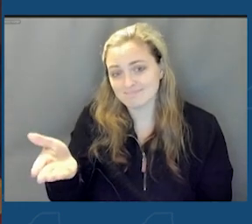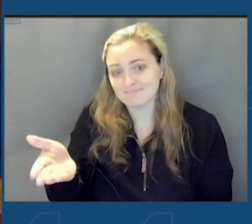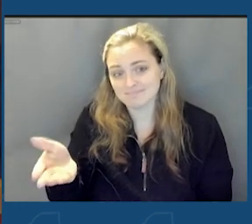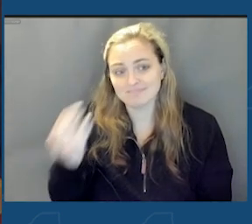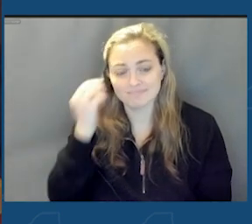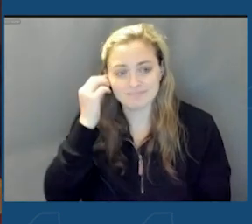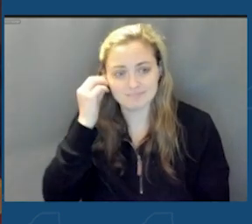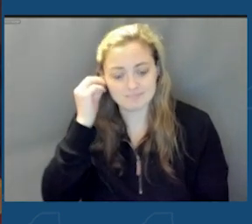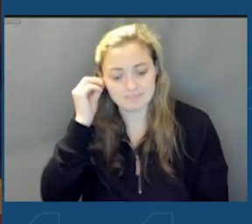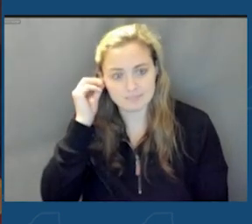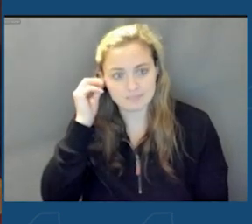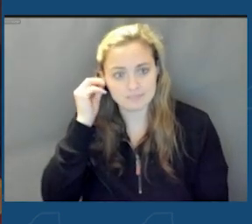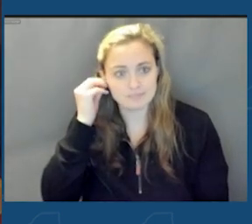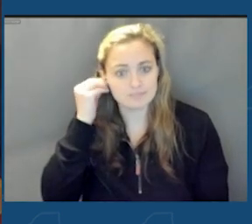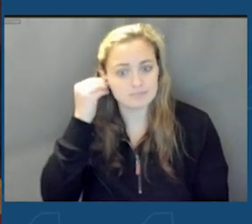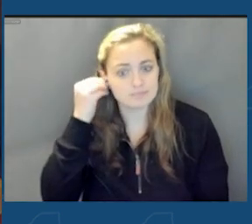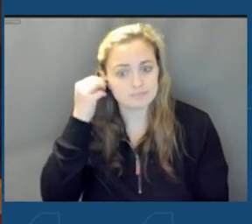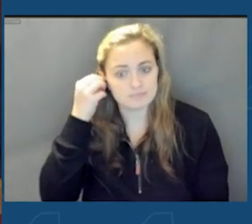Secretary of State.